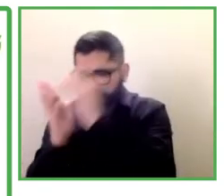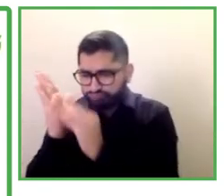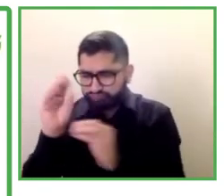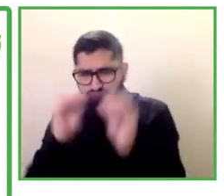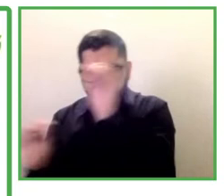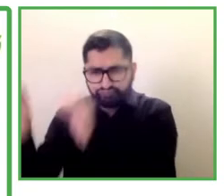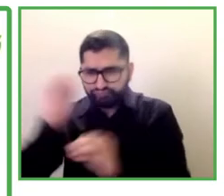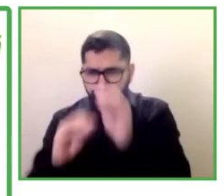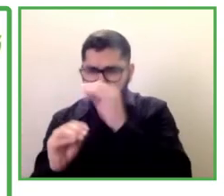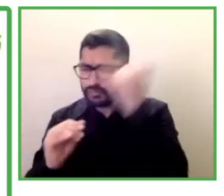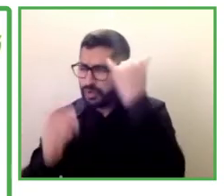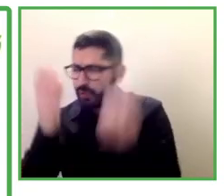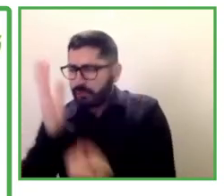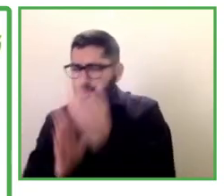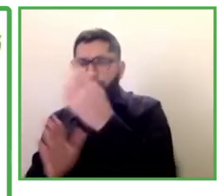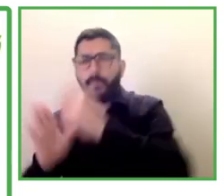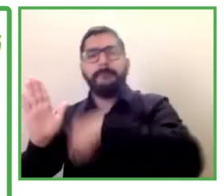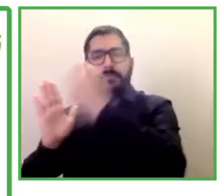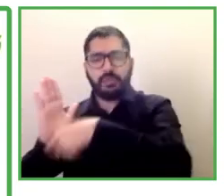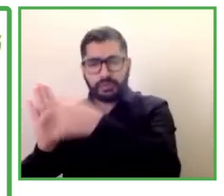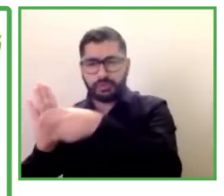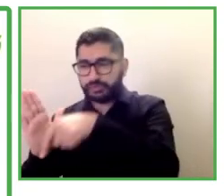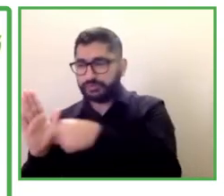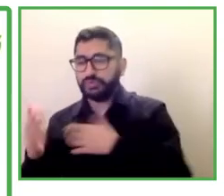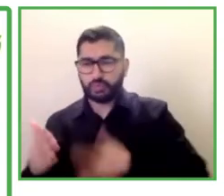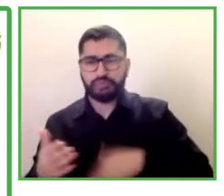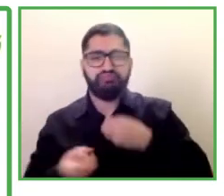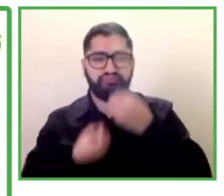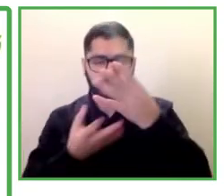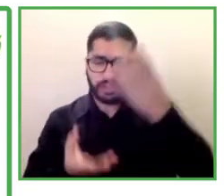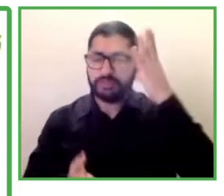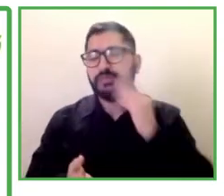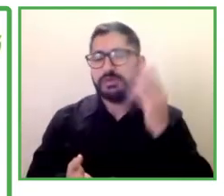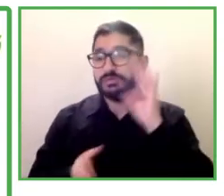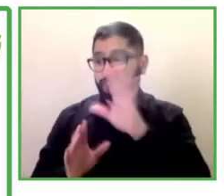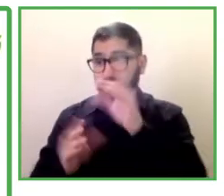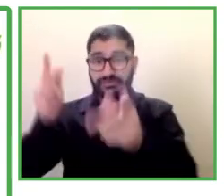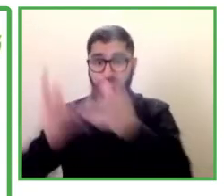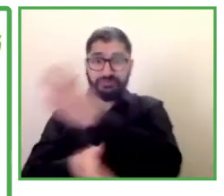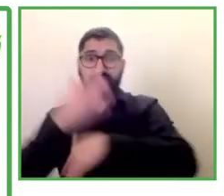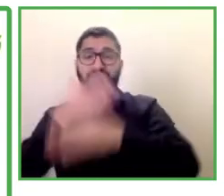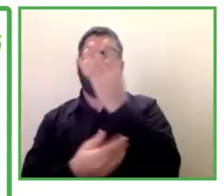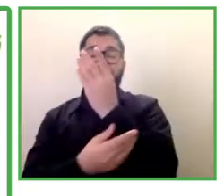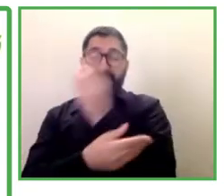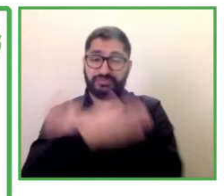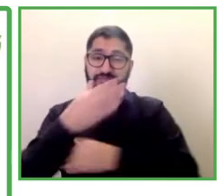the people with mental disability that are declared unimputable and that are